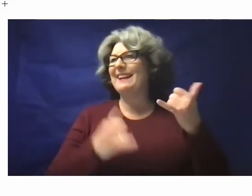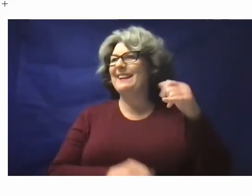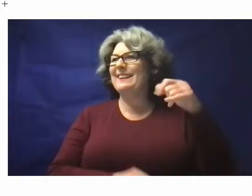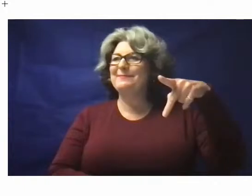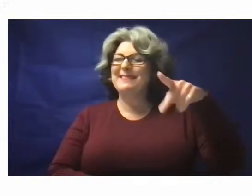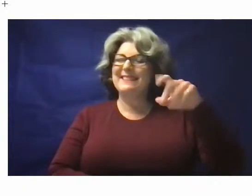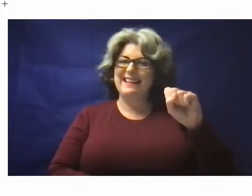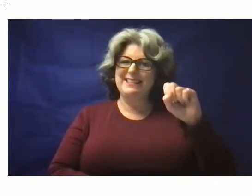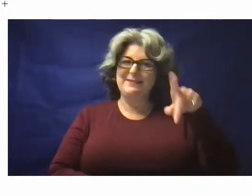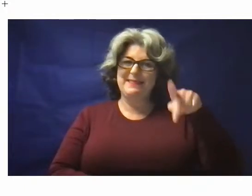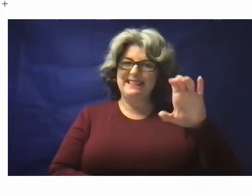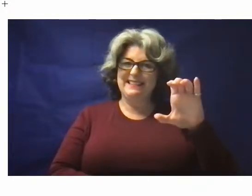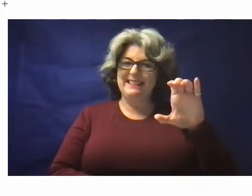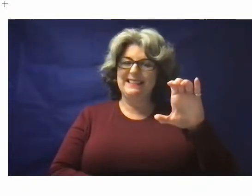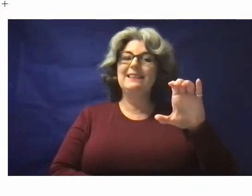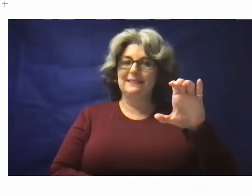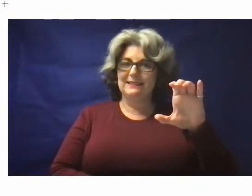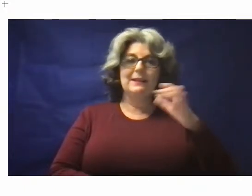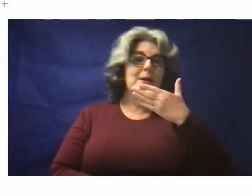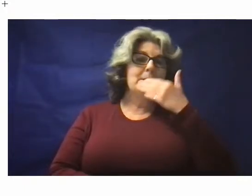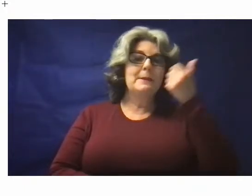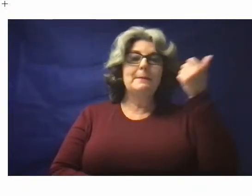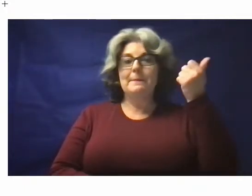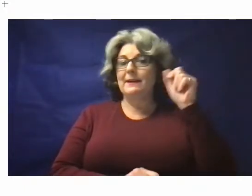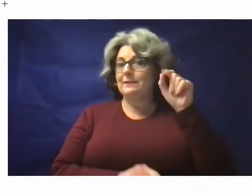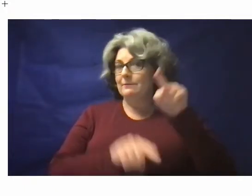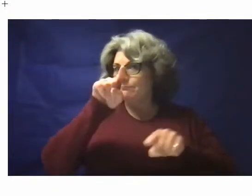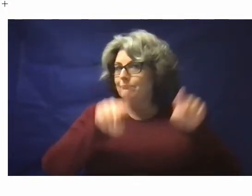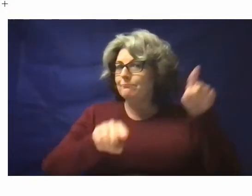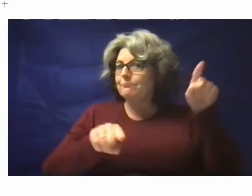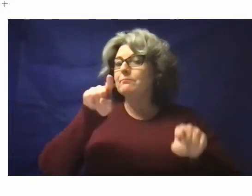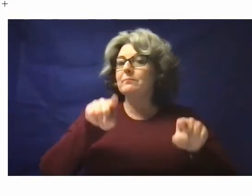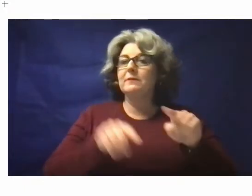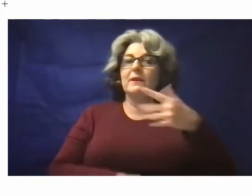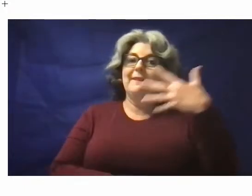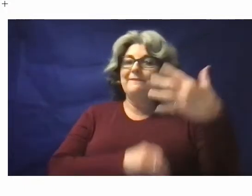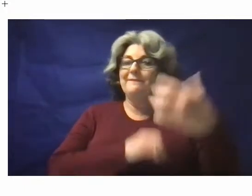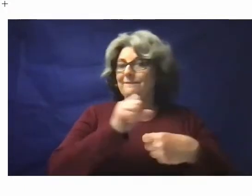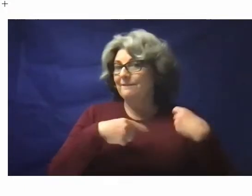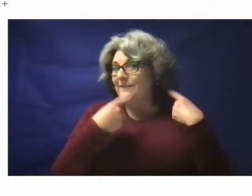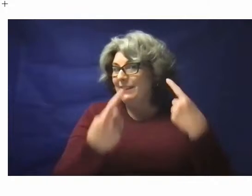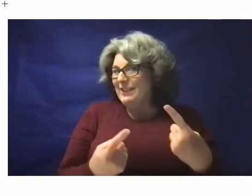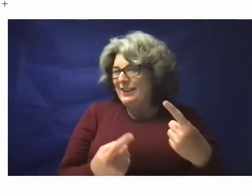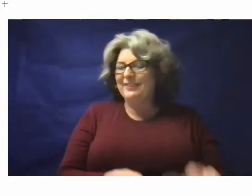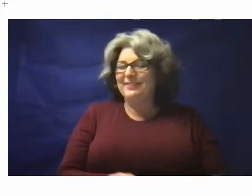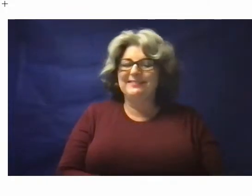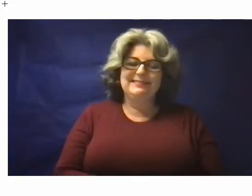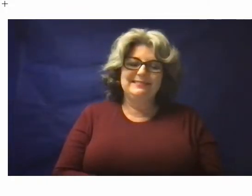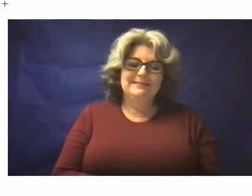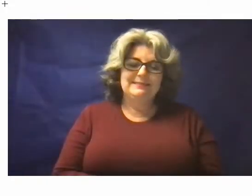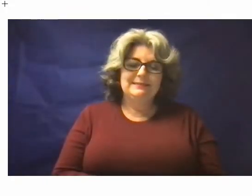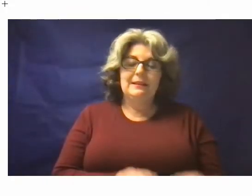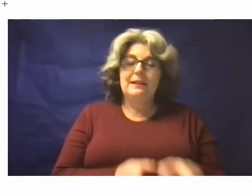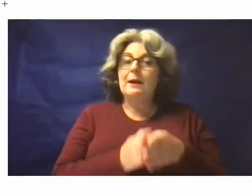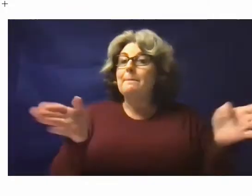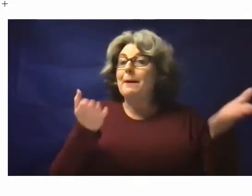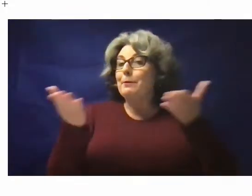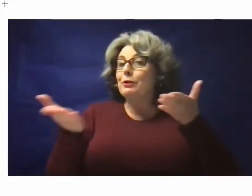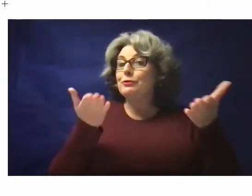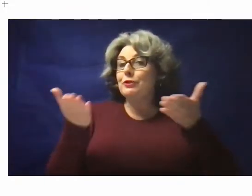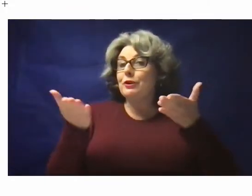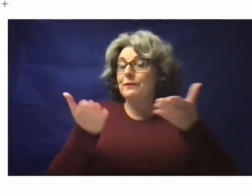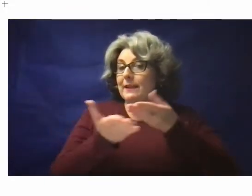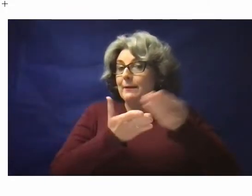one of the Canada's best diversity employers for the 5th year in a row. Public Services and Procurement Canada